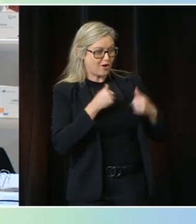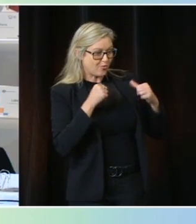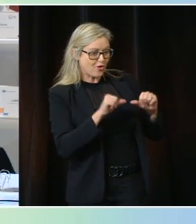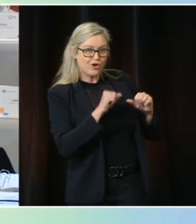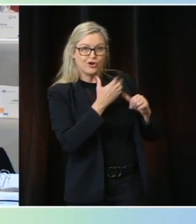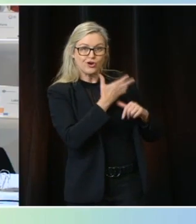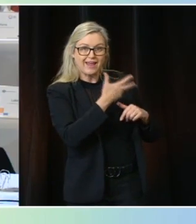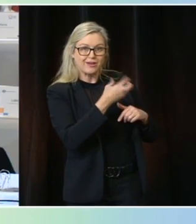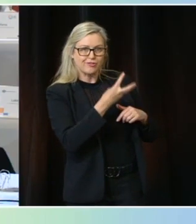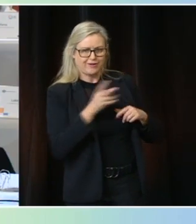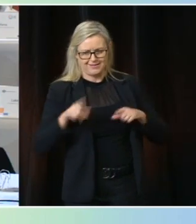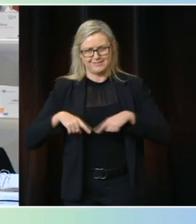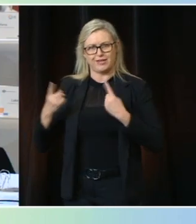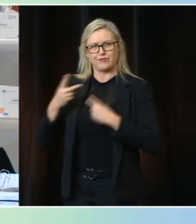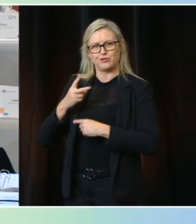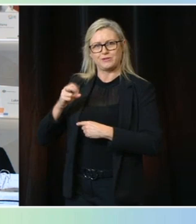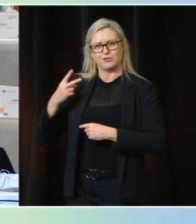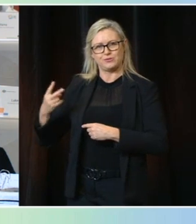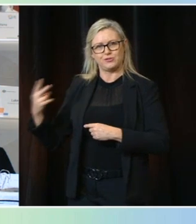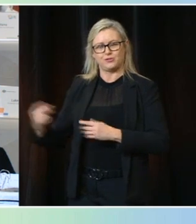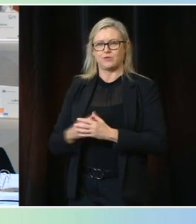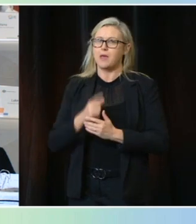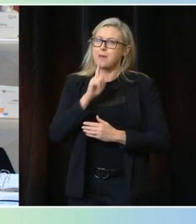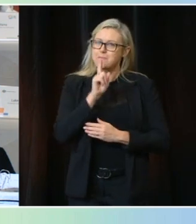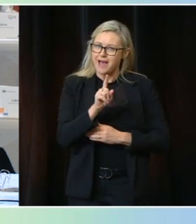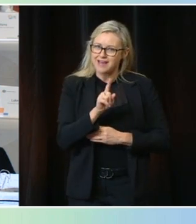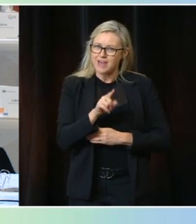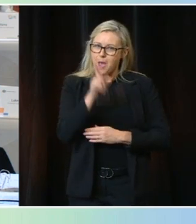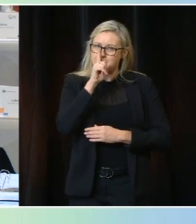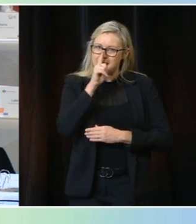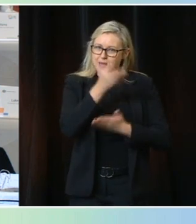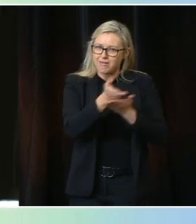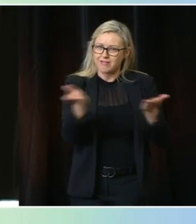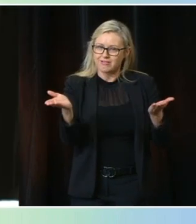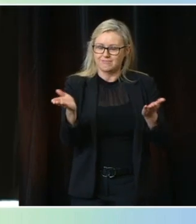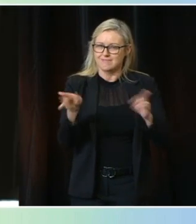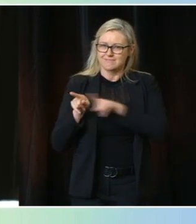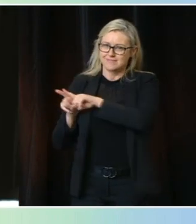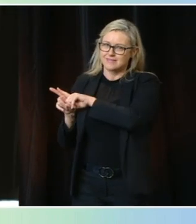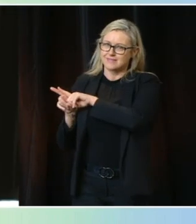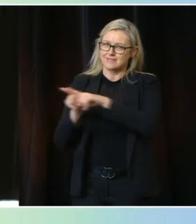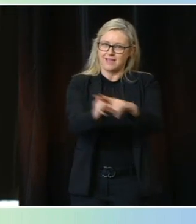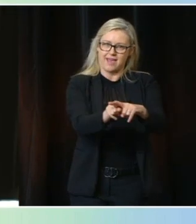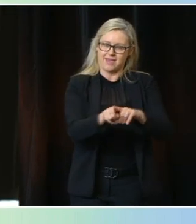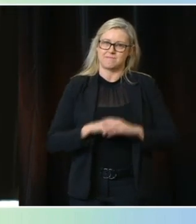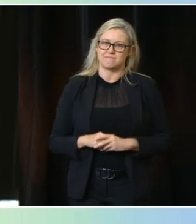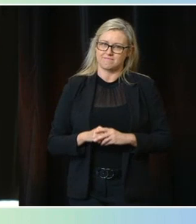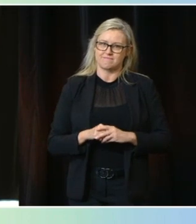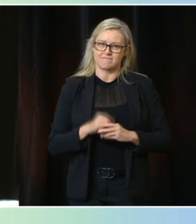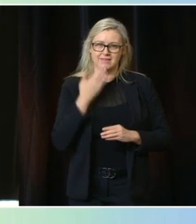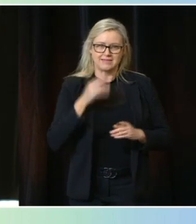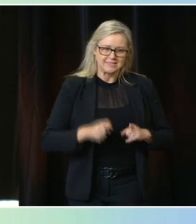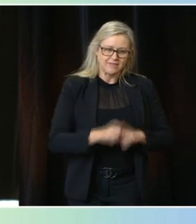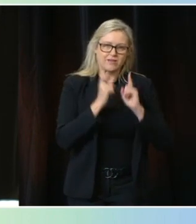but the inherent quality of the Australian people remains a constant through all the hardship and heartache and